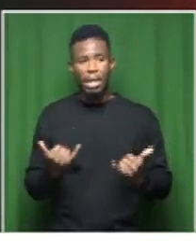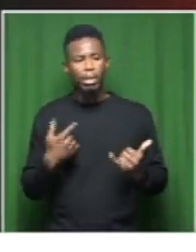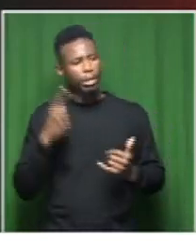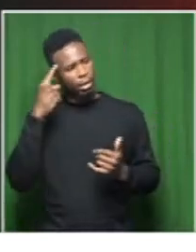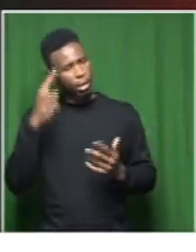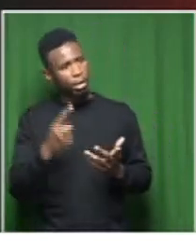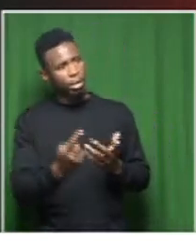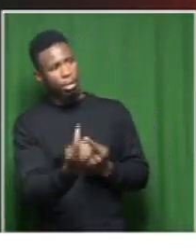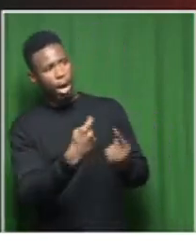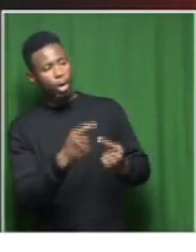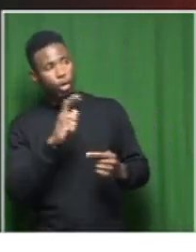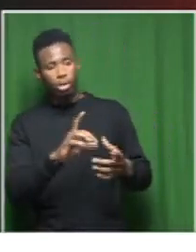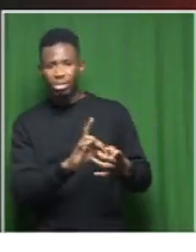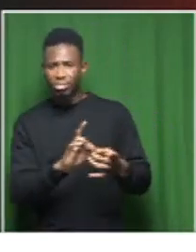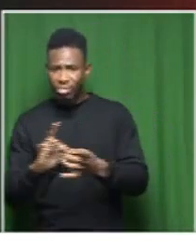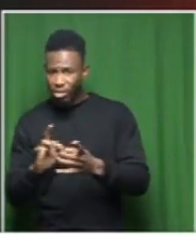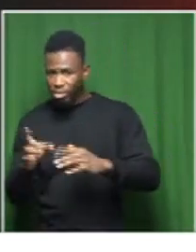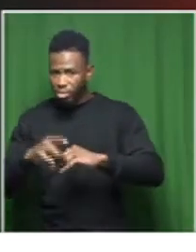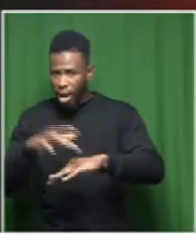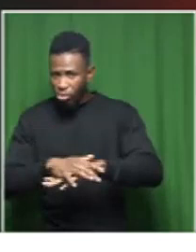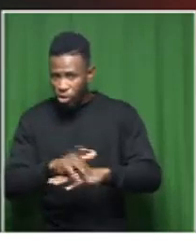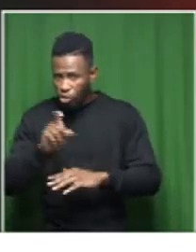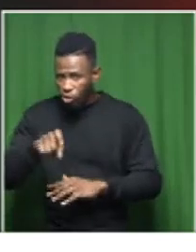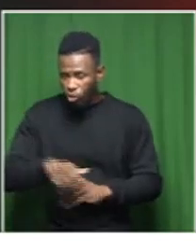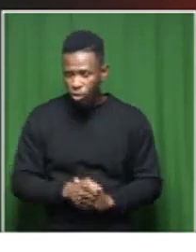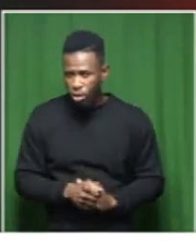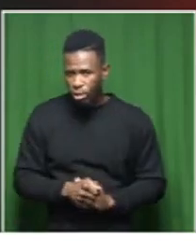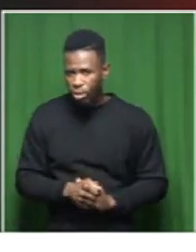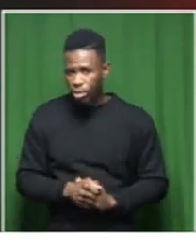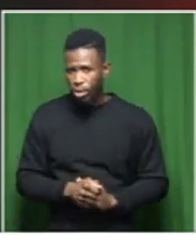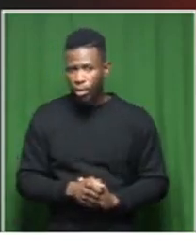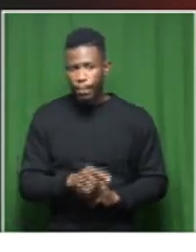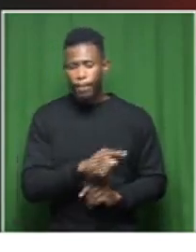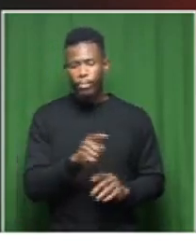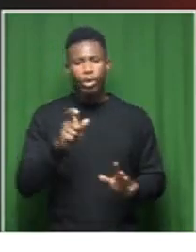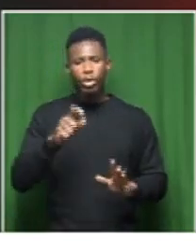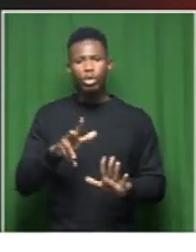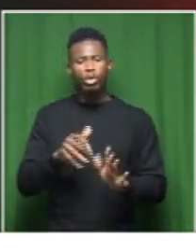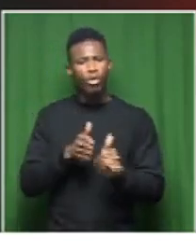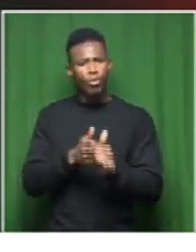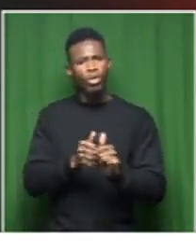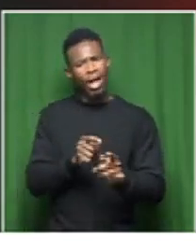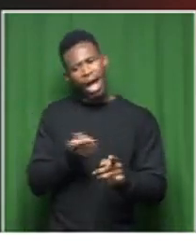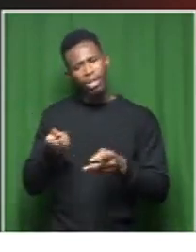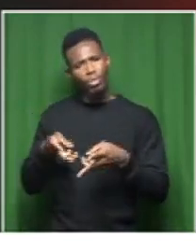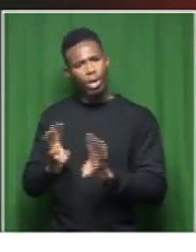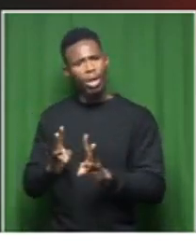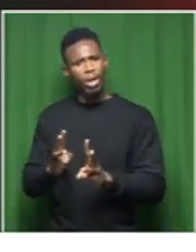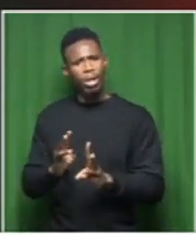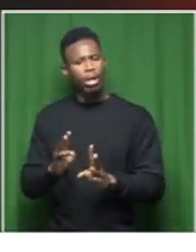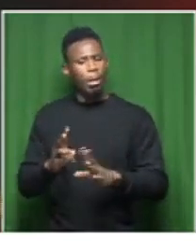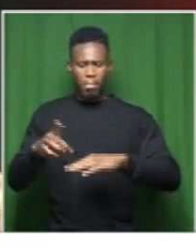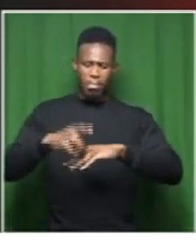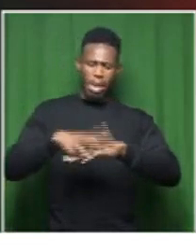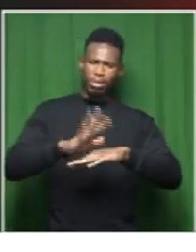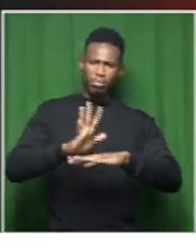marriage? That's the question I'm putting there to the commission. Should immigration not follow a different path? And marriage,